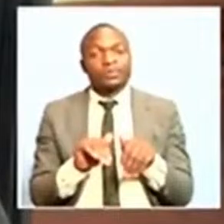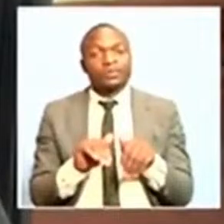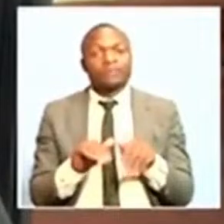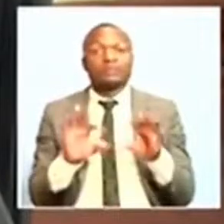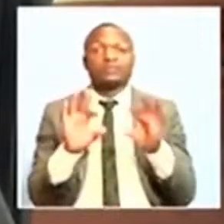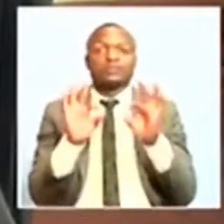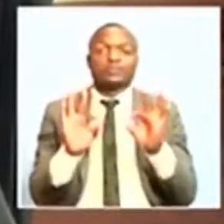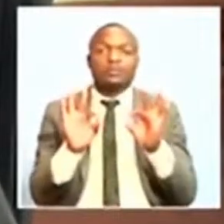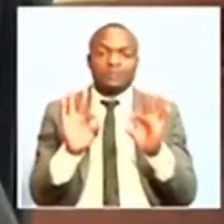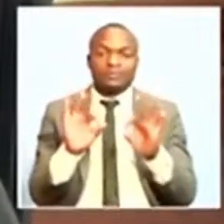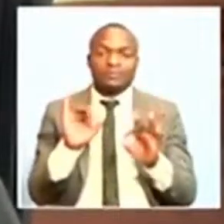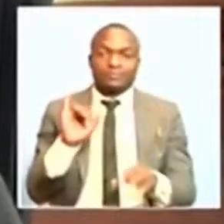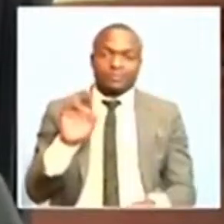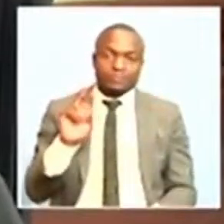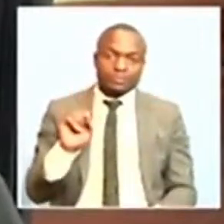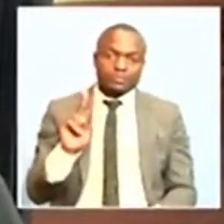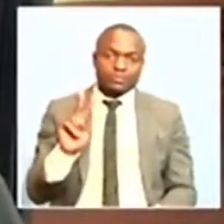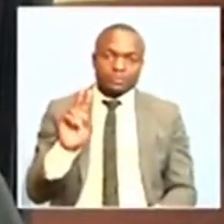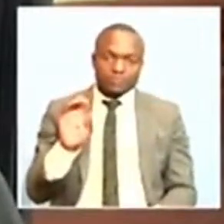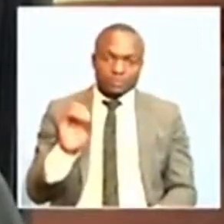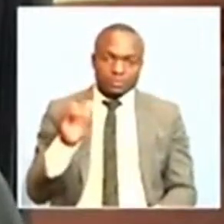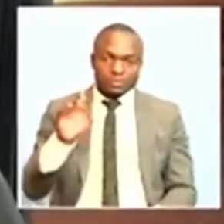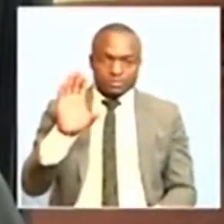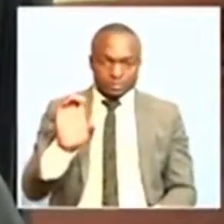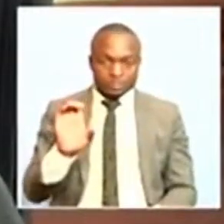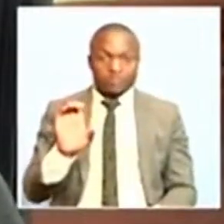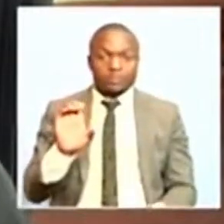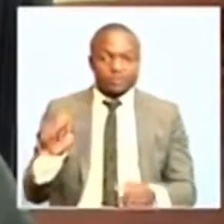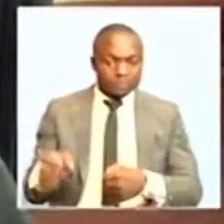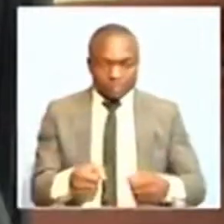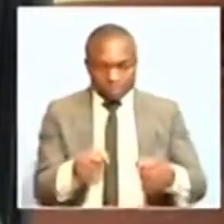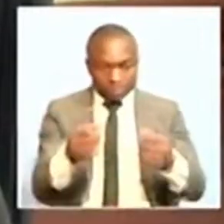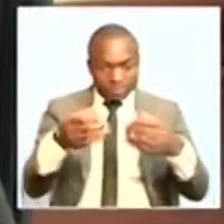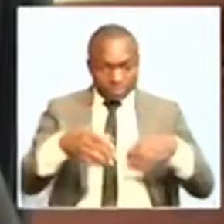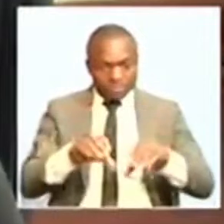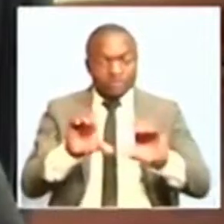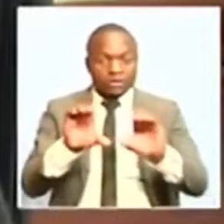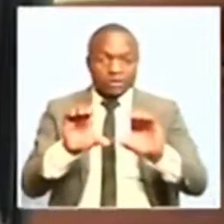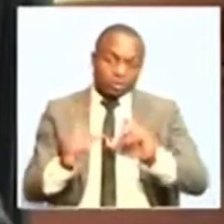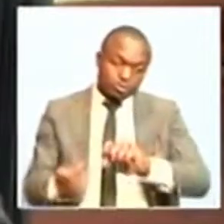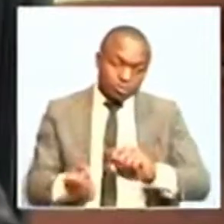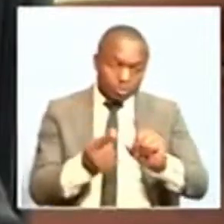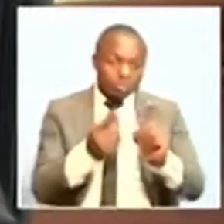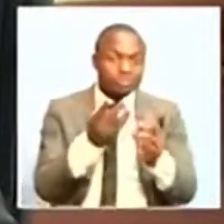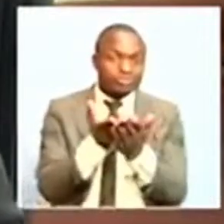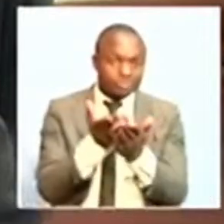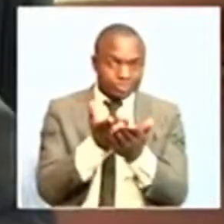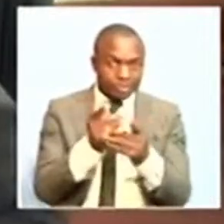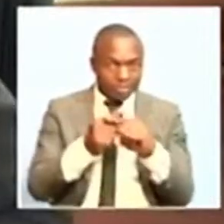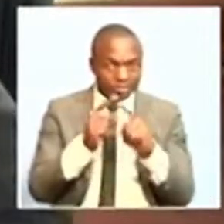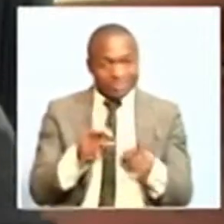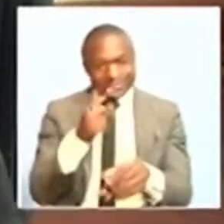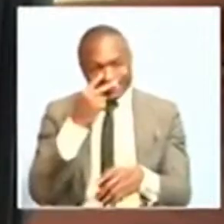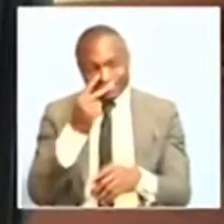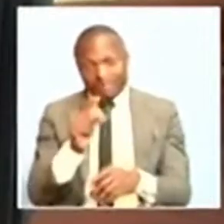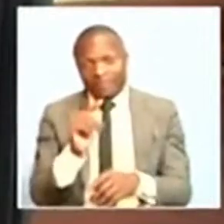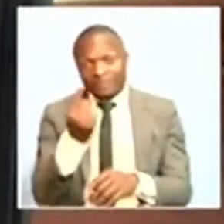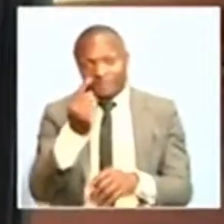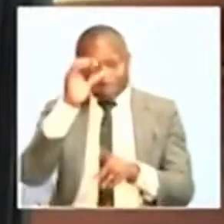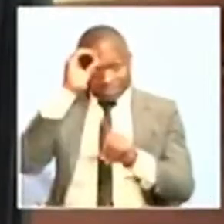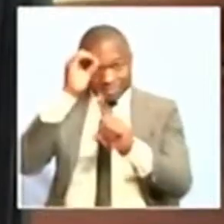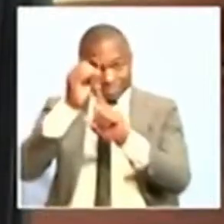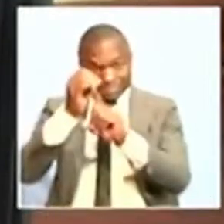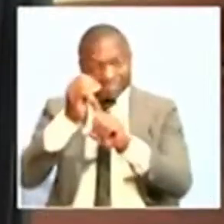smart invoicing system, so that they can go on and claim. But just like we noted in the first